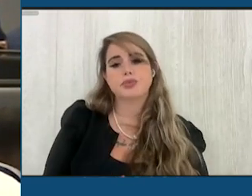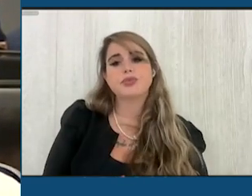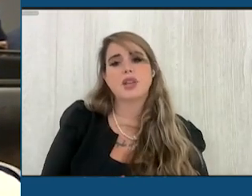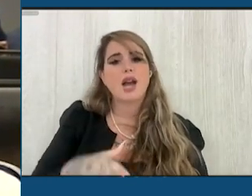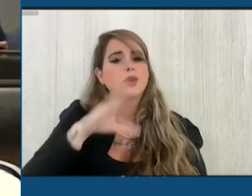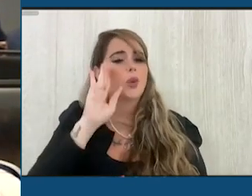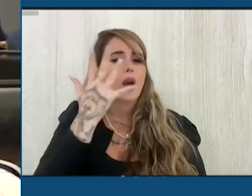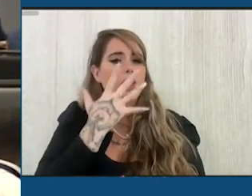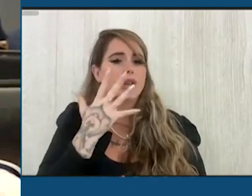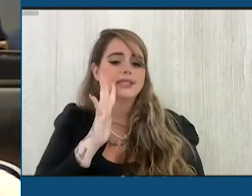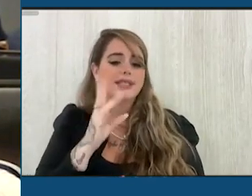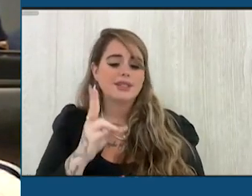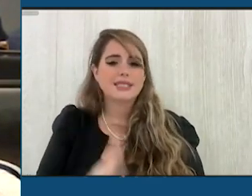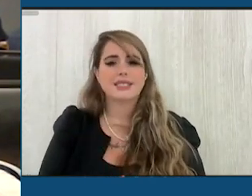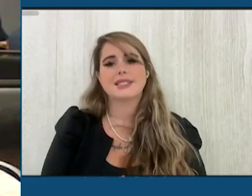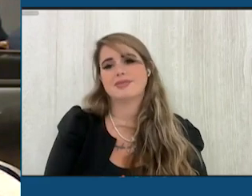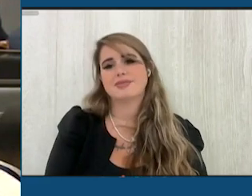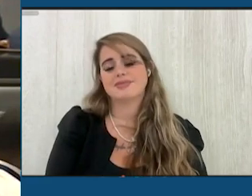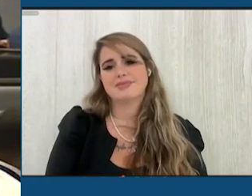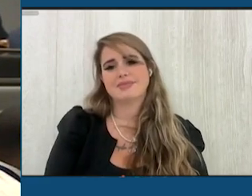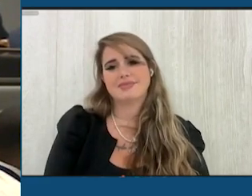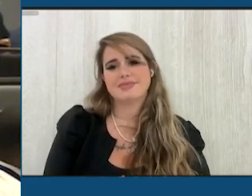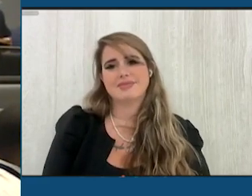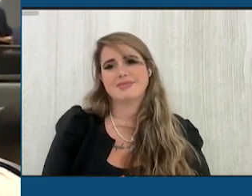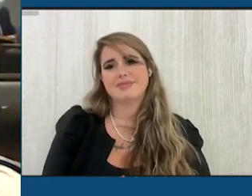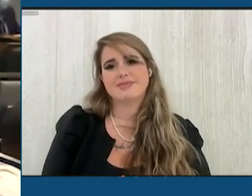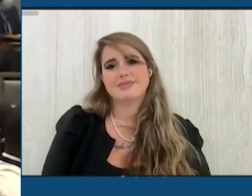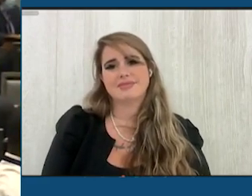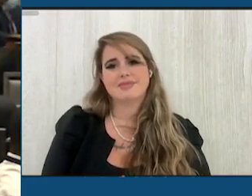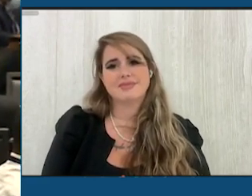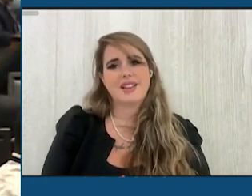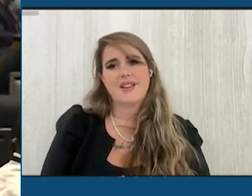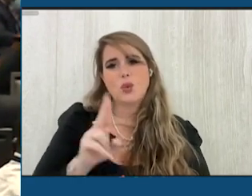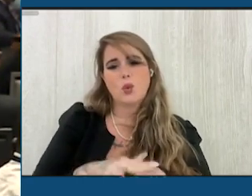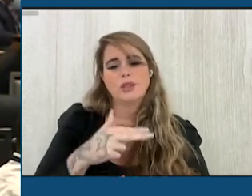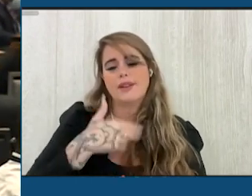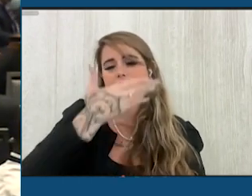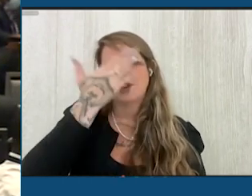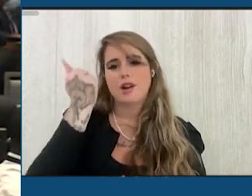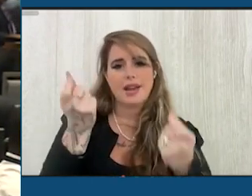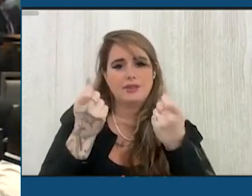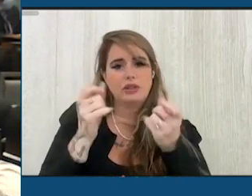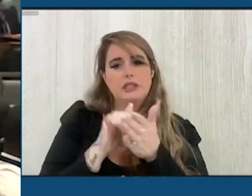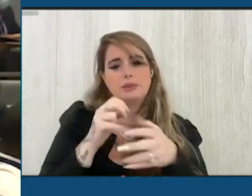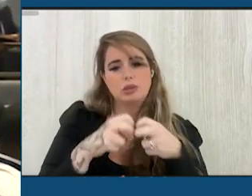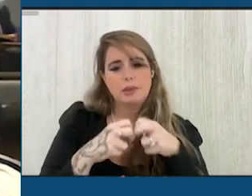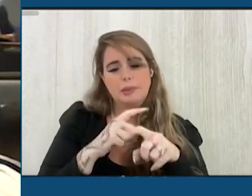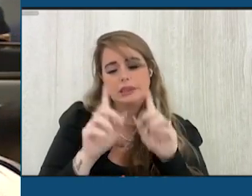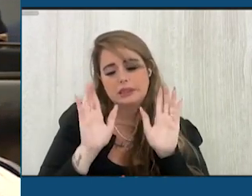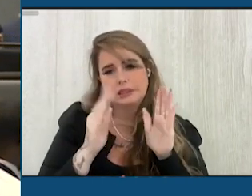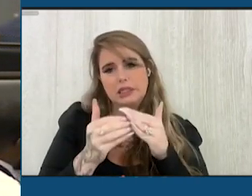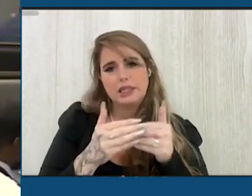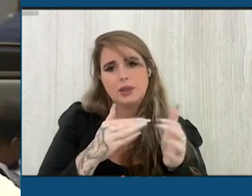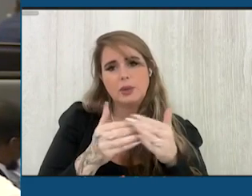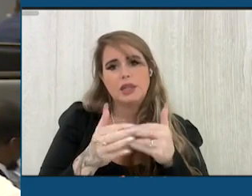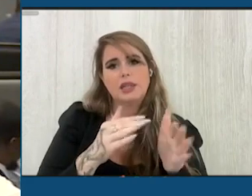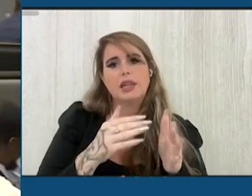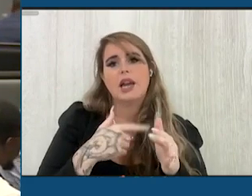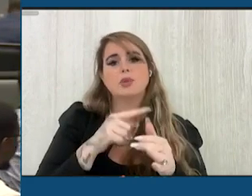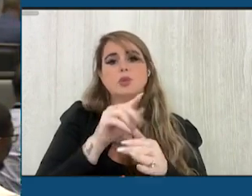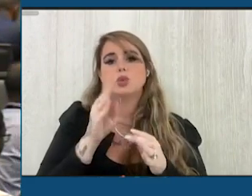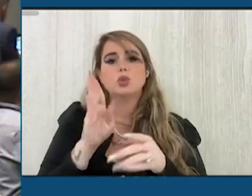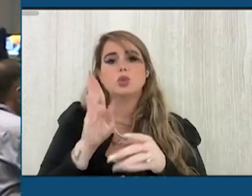but... And, of course, I forgot about our anniversary, which was a problem, but anyway. Too busy preparing this freaking